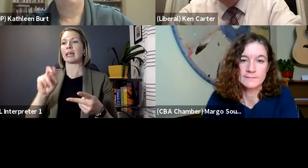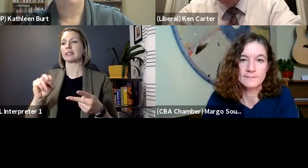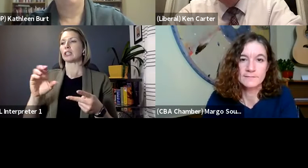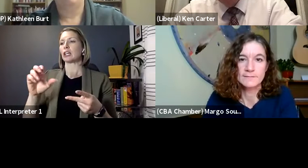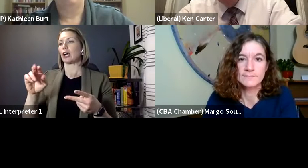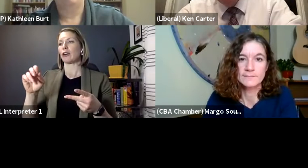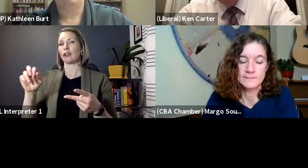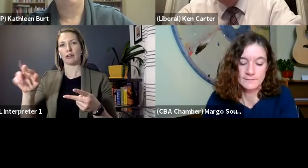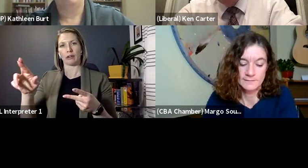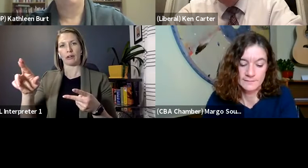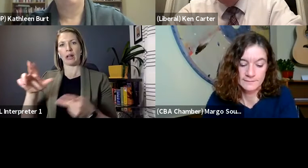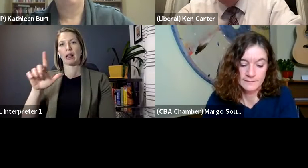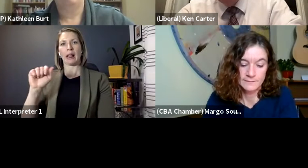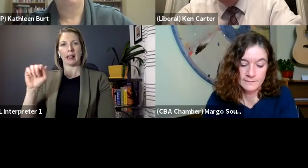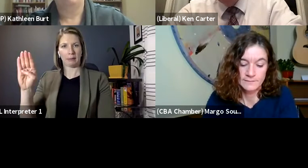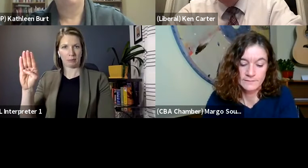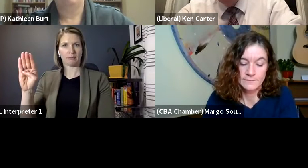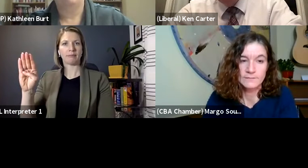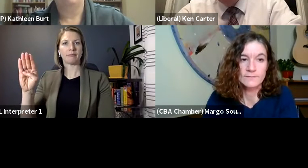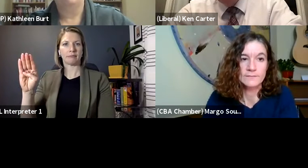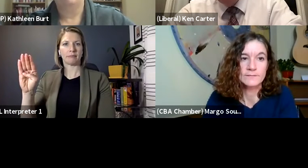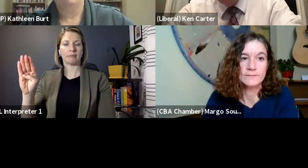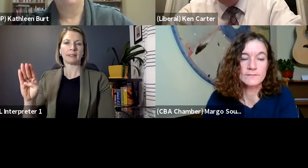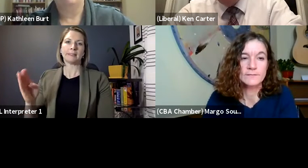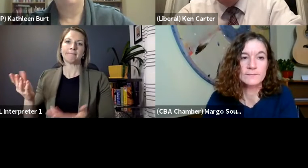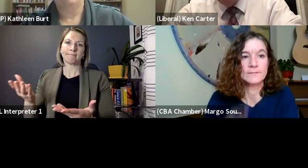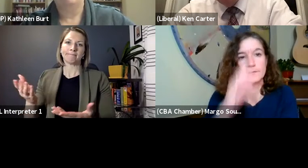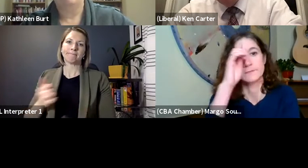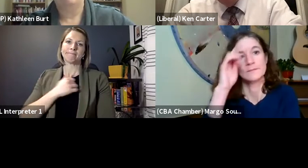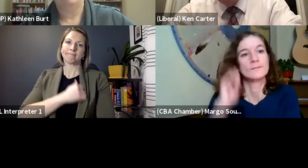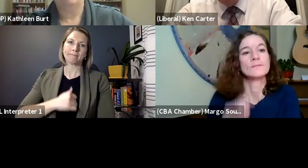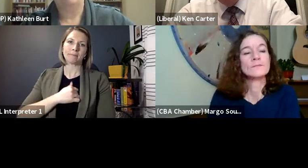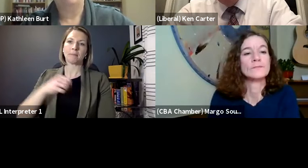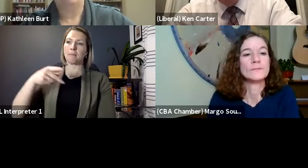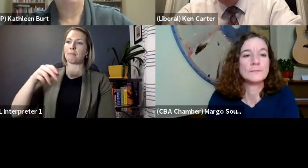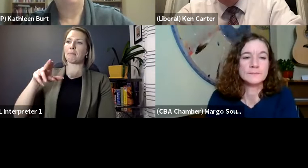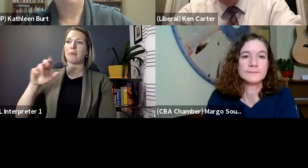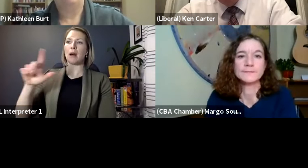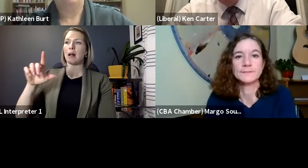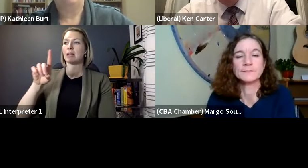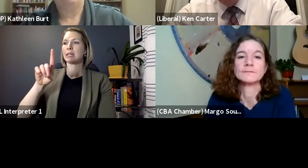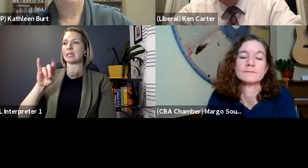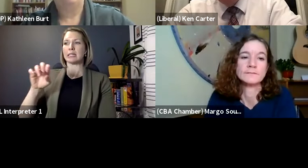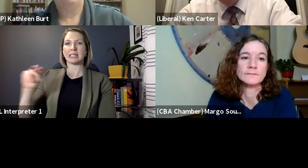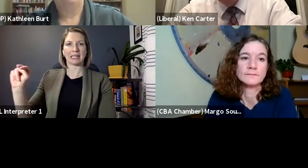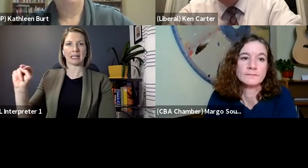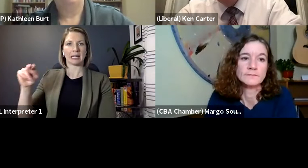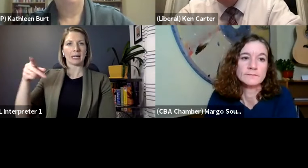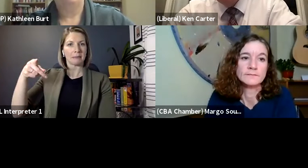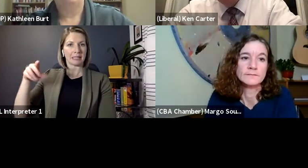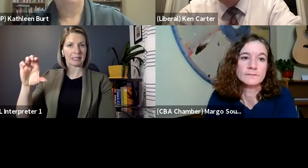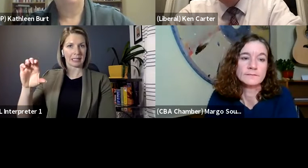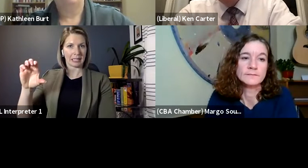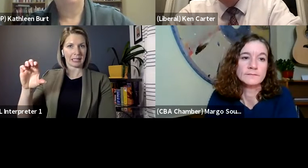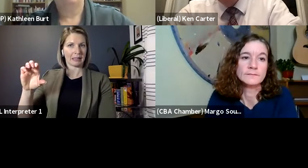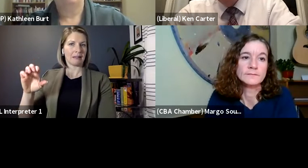Liberal Party of Newfoundland and Labrador. Unfortunately, Mr. Paul Dinn, candidate for the PC Party of Newfoundland and Labrador and the